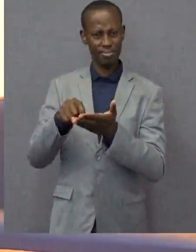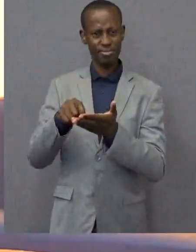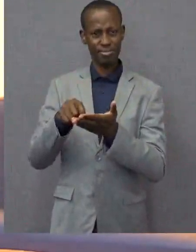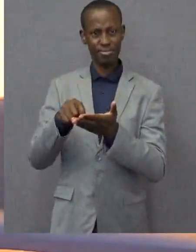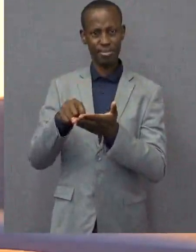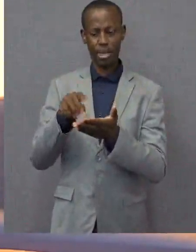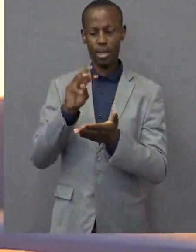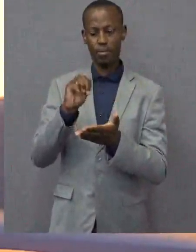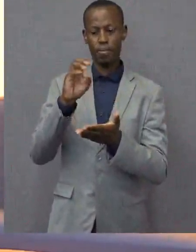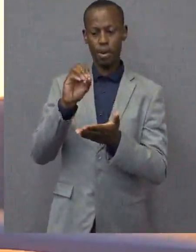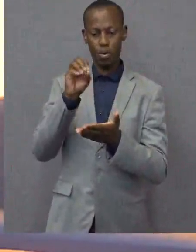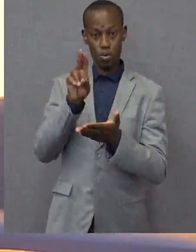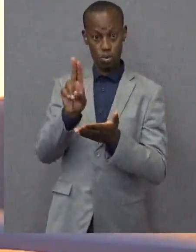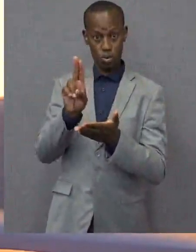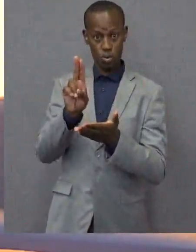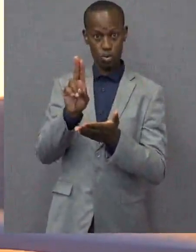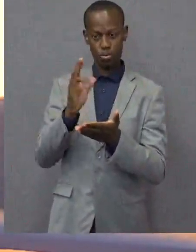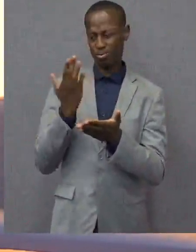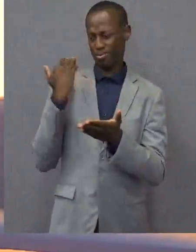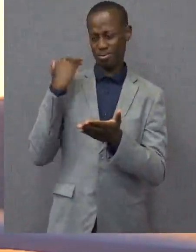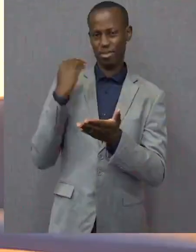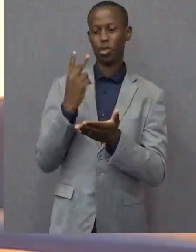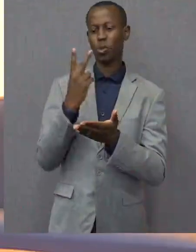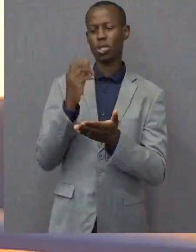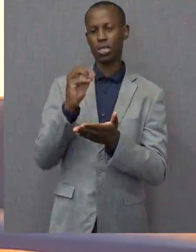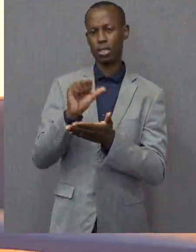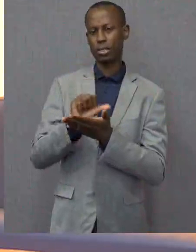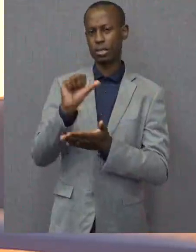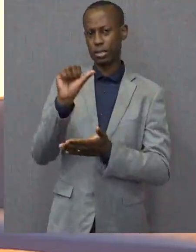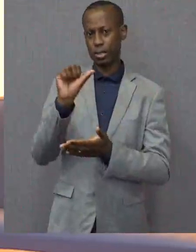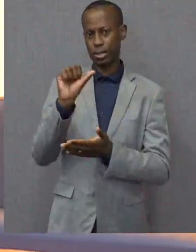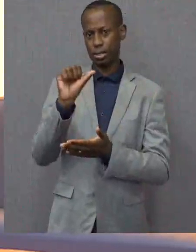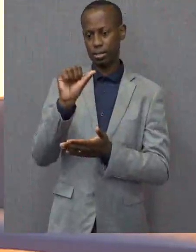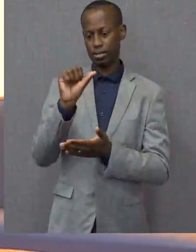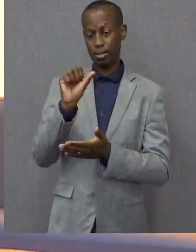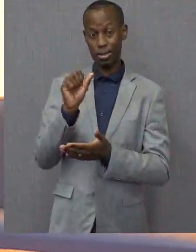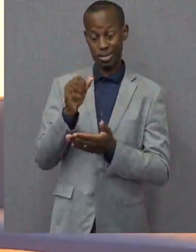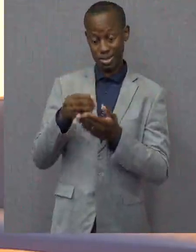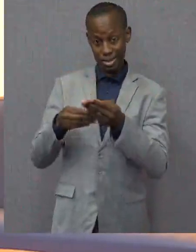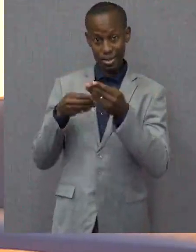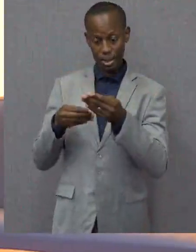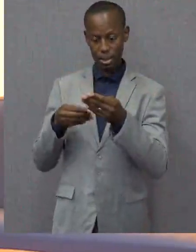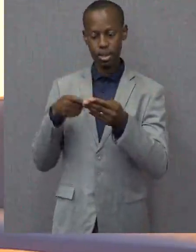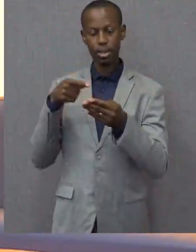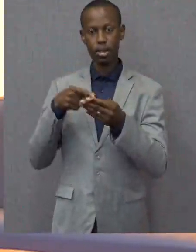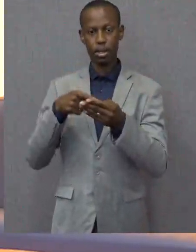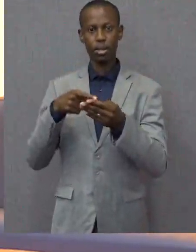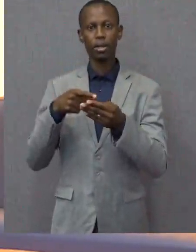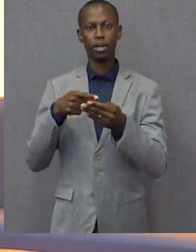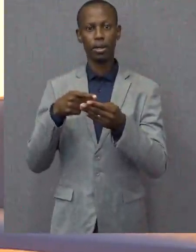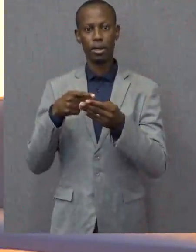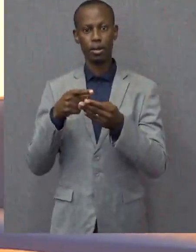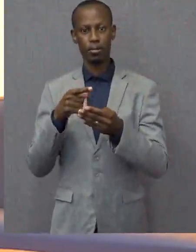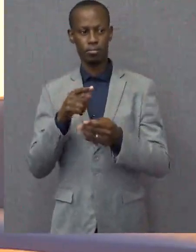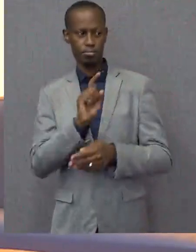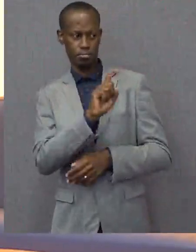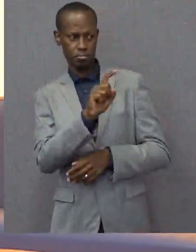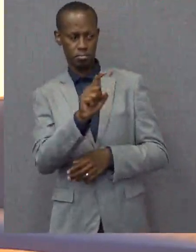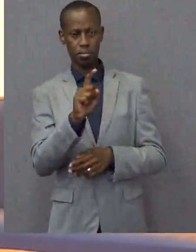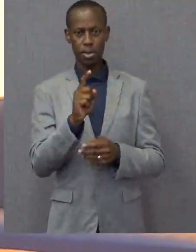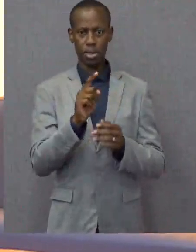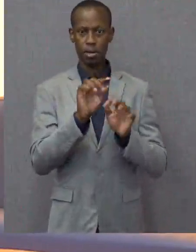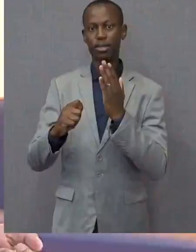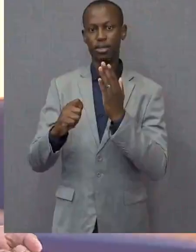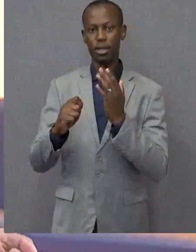2016, which allowed for our accountants to volunteer their services to the NPO